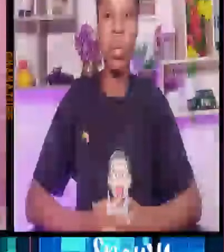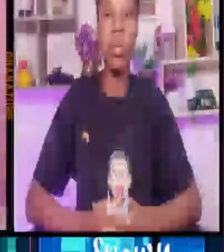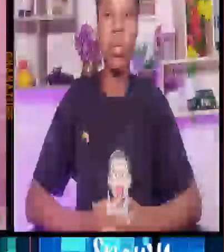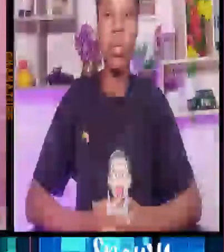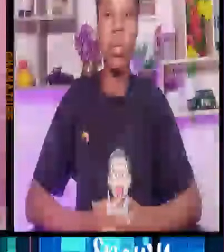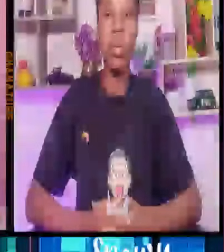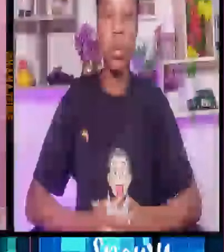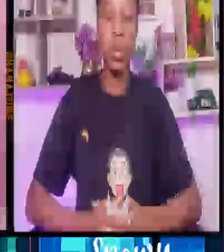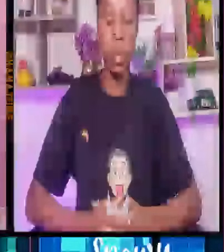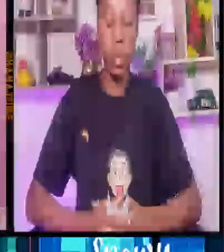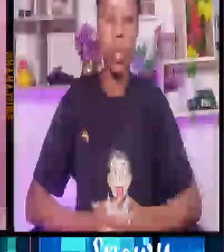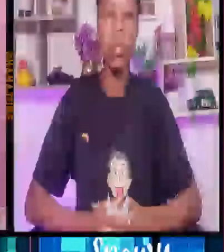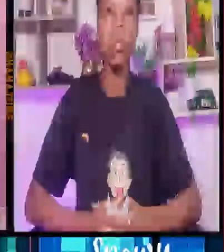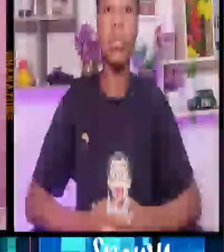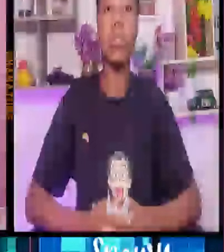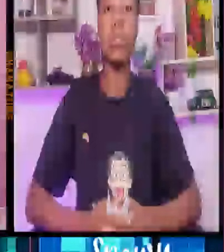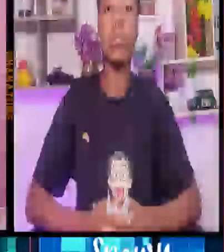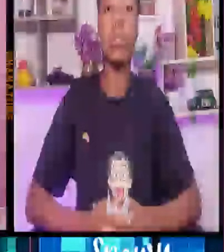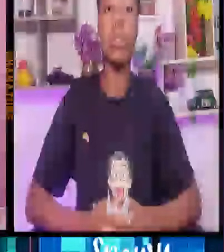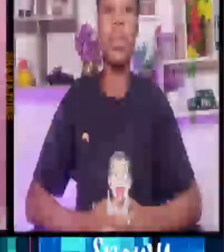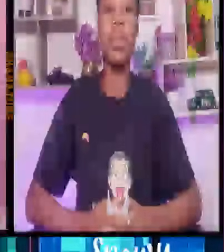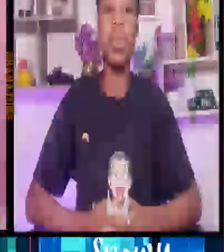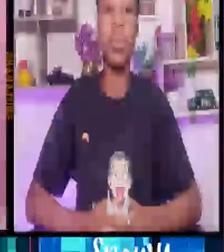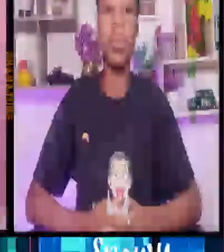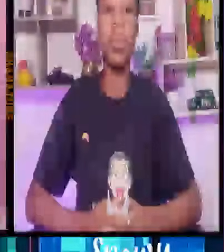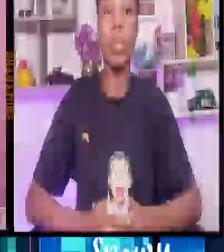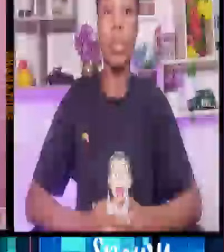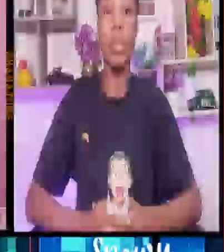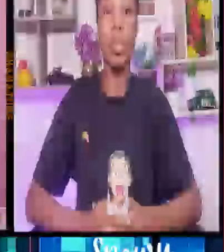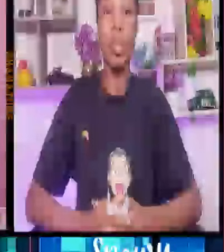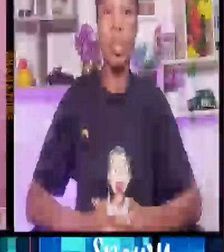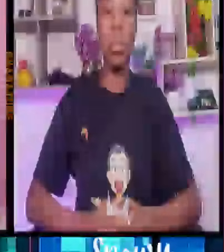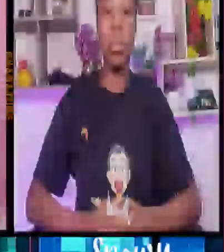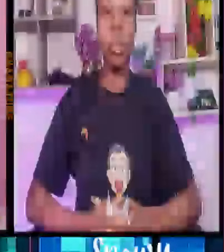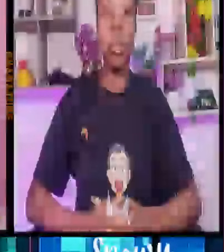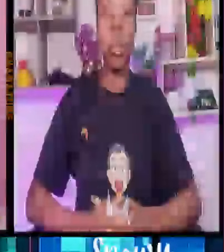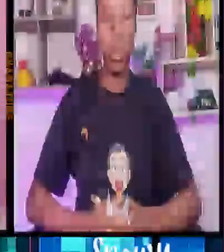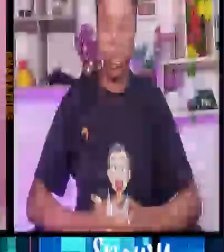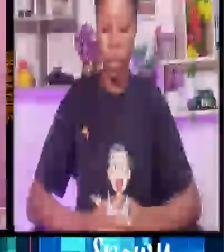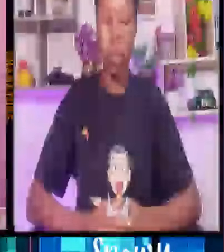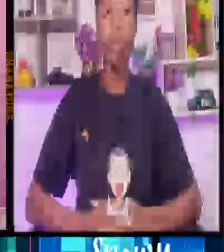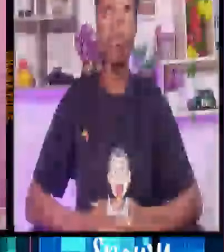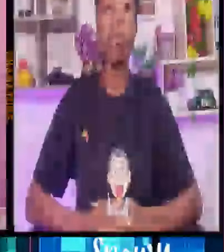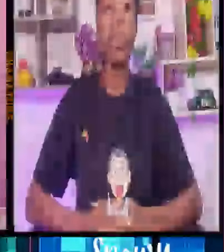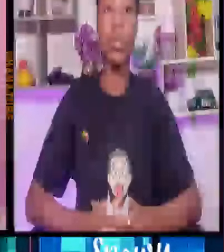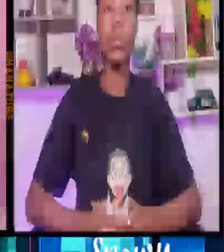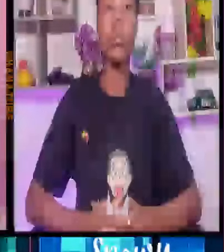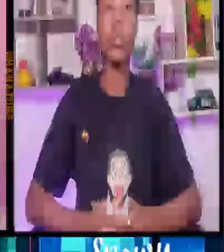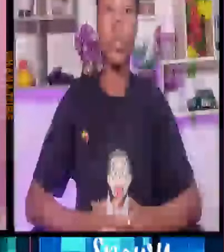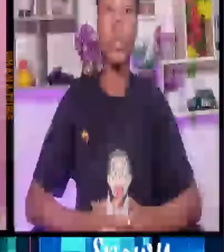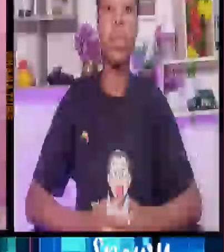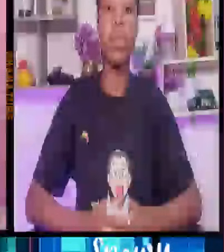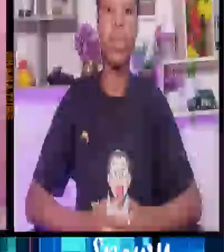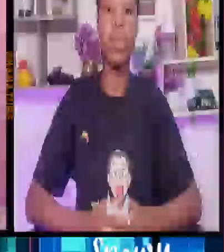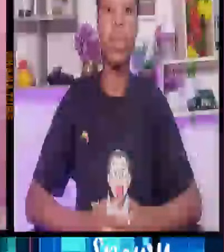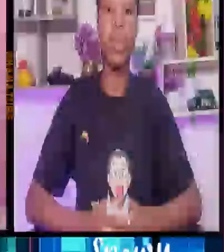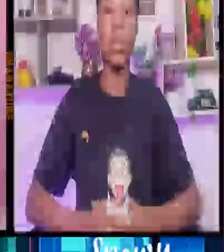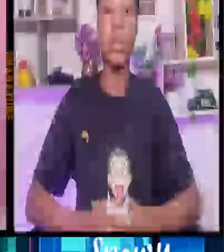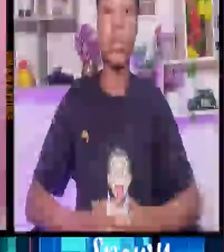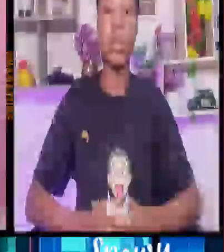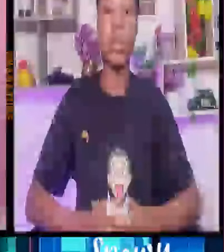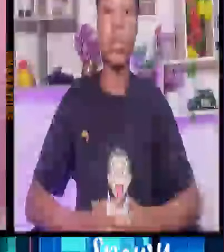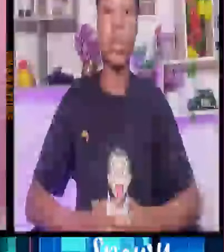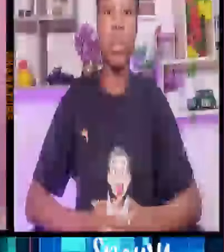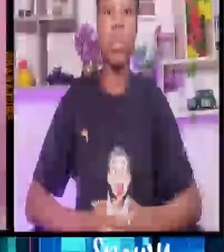for Honorable Kennedy Japan is almost the same, because at the end of the day, you are all projecting politically exposed people